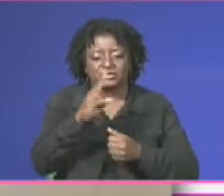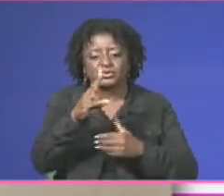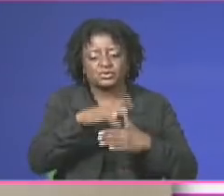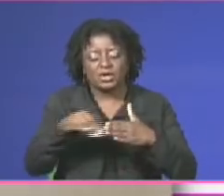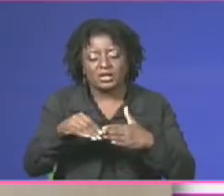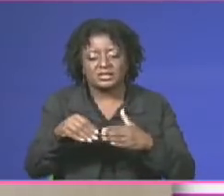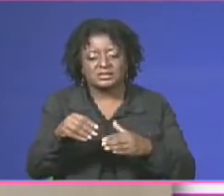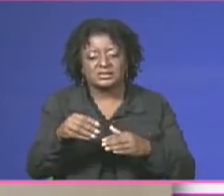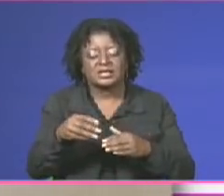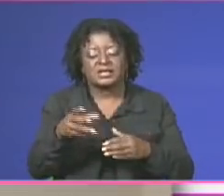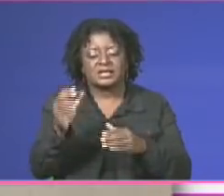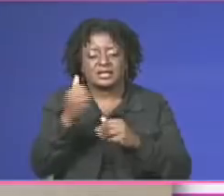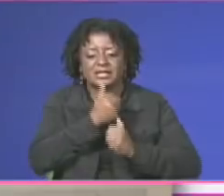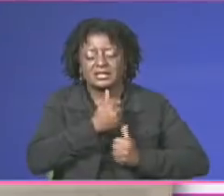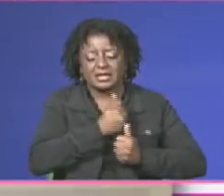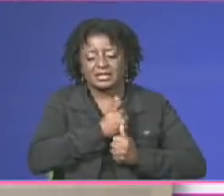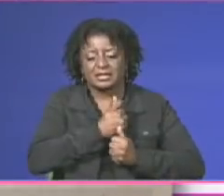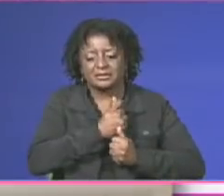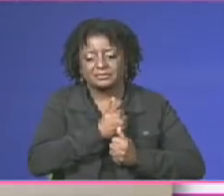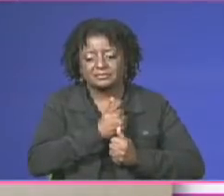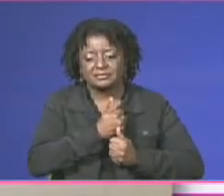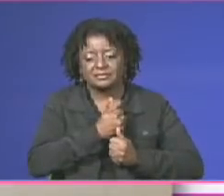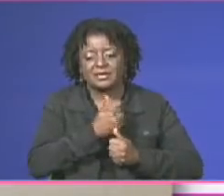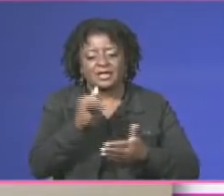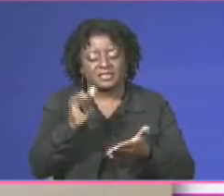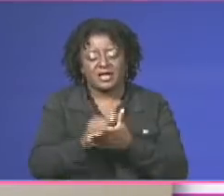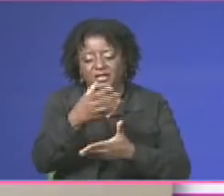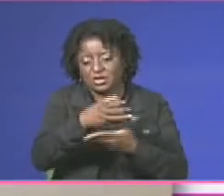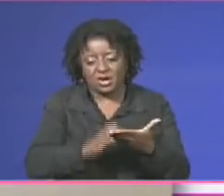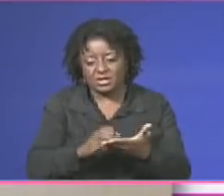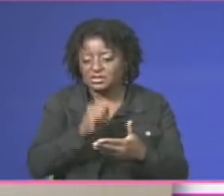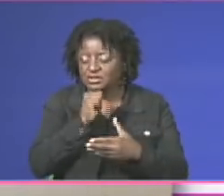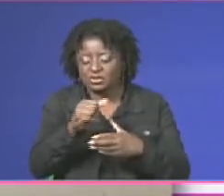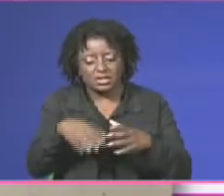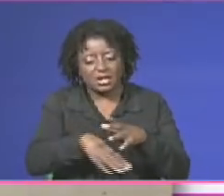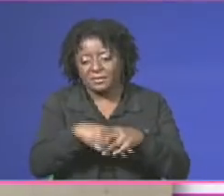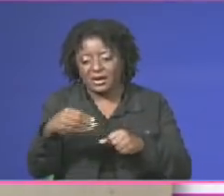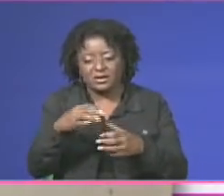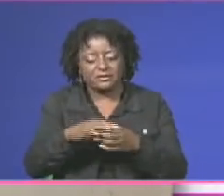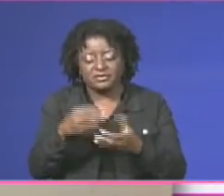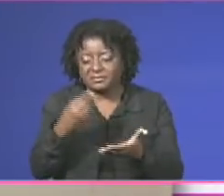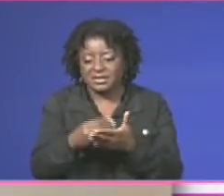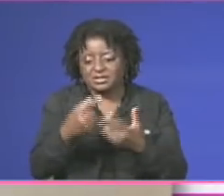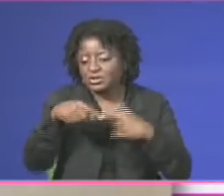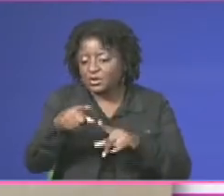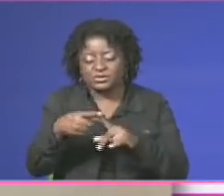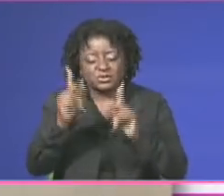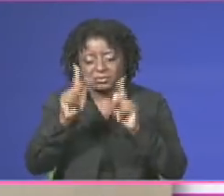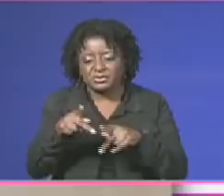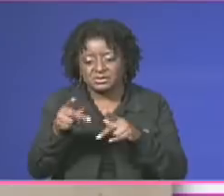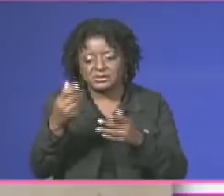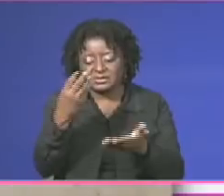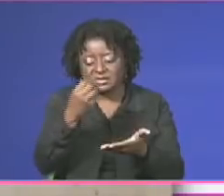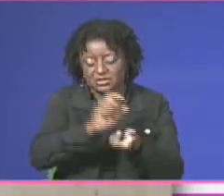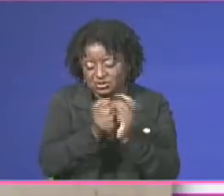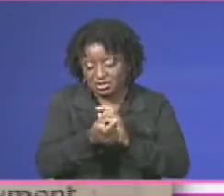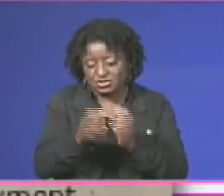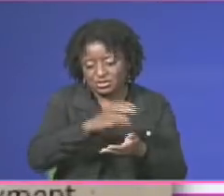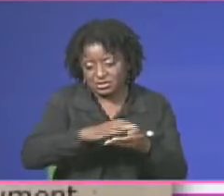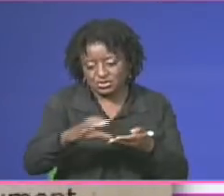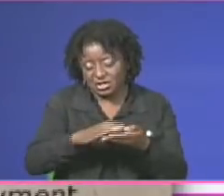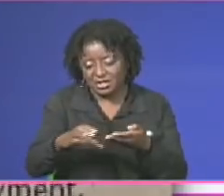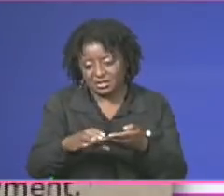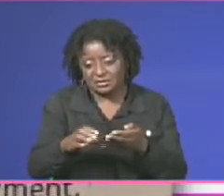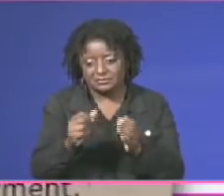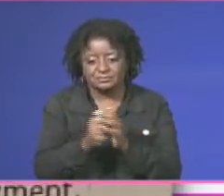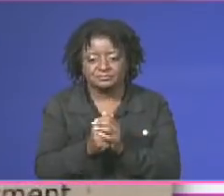US, to cash a check for a non-customer, and that cost does not come out of the funds going to the person cashing the check. It is actually debited